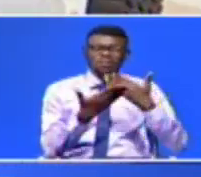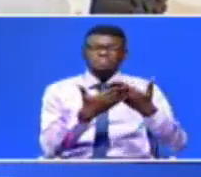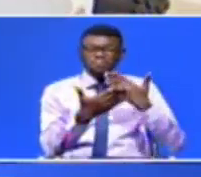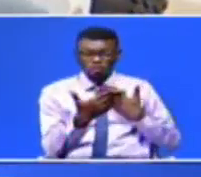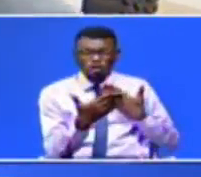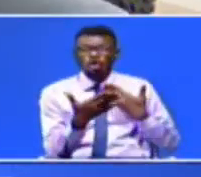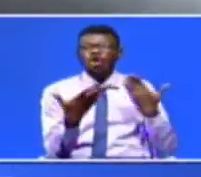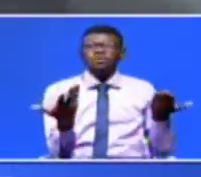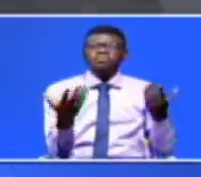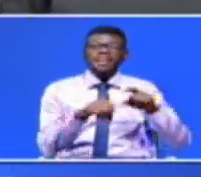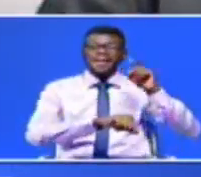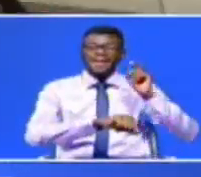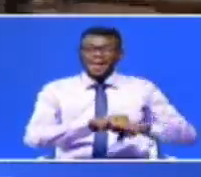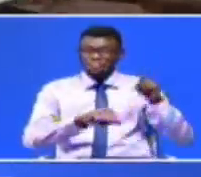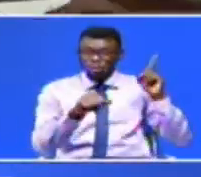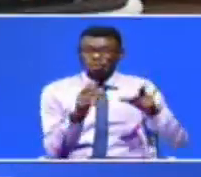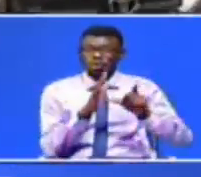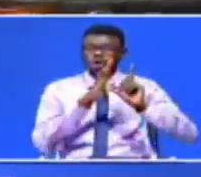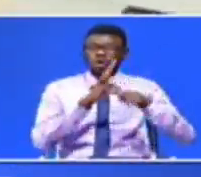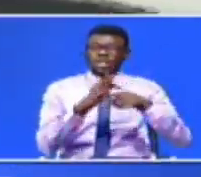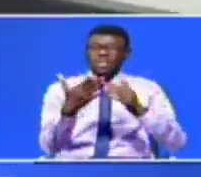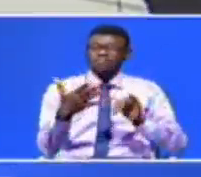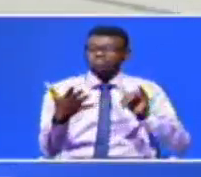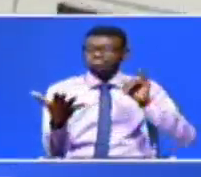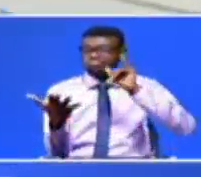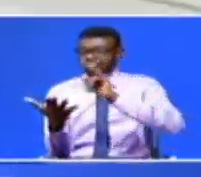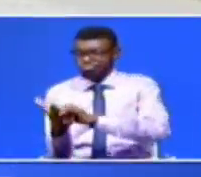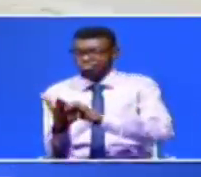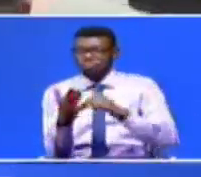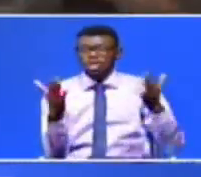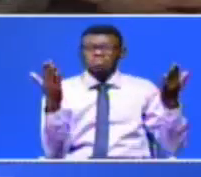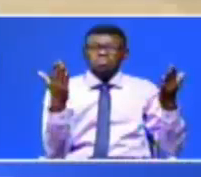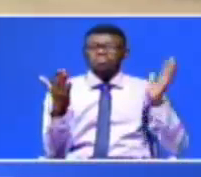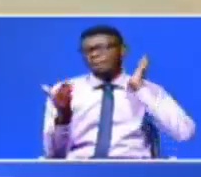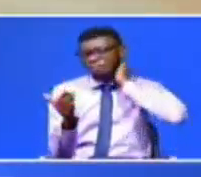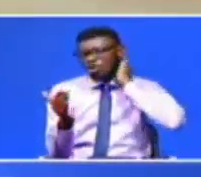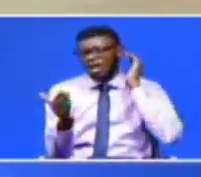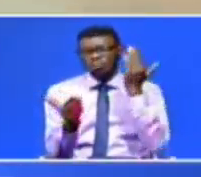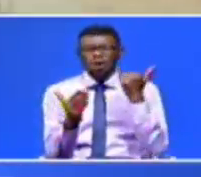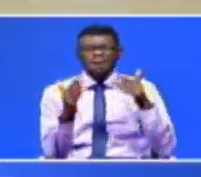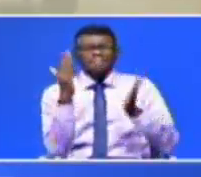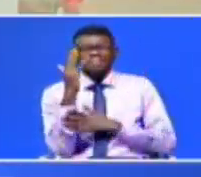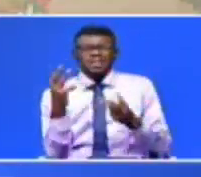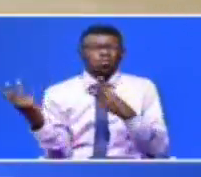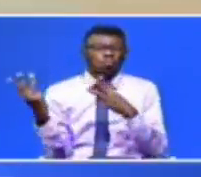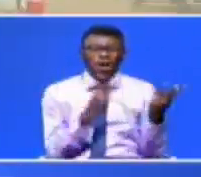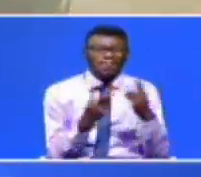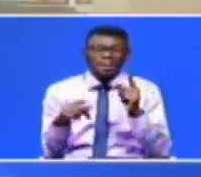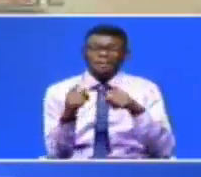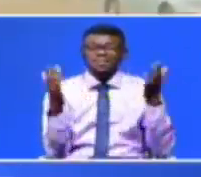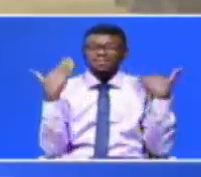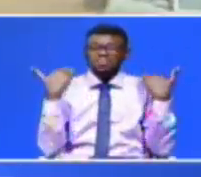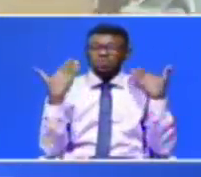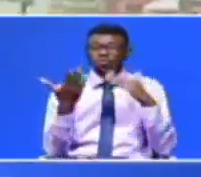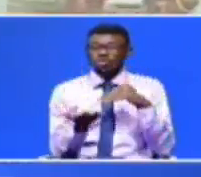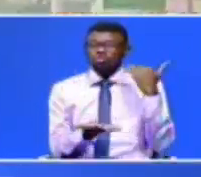security officials in Embu and made an emergency landing in Muranga due to bad weather. The journey was however cut short in Meru and